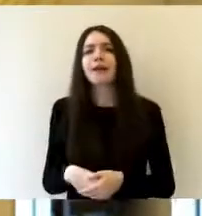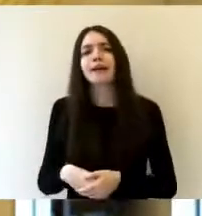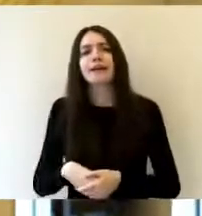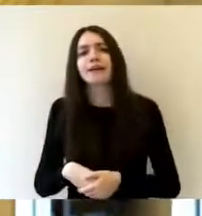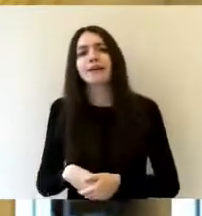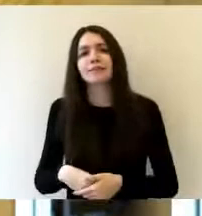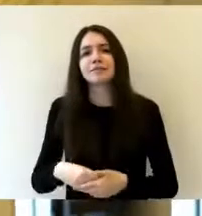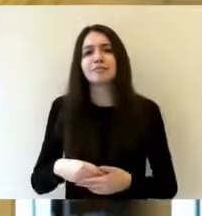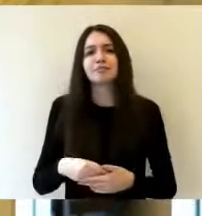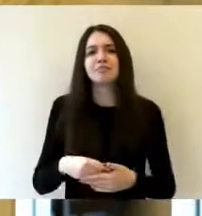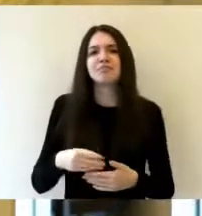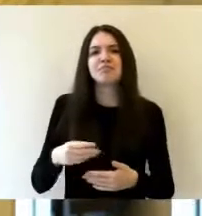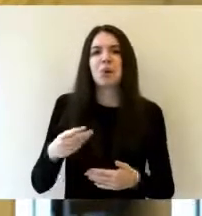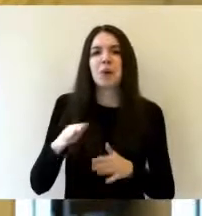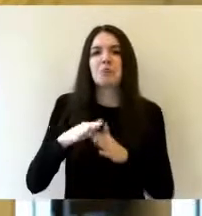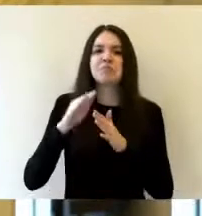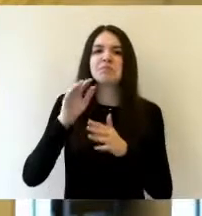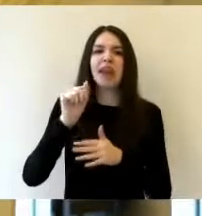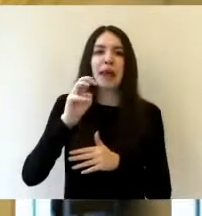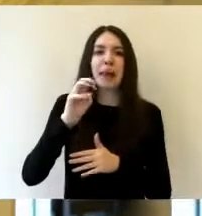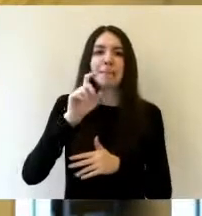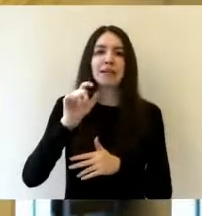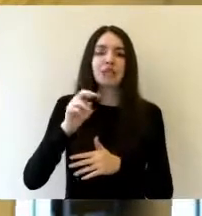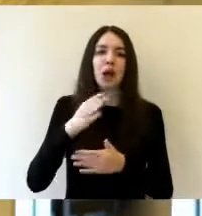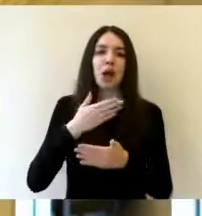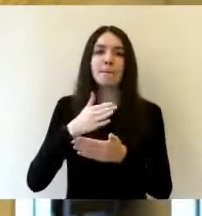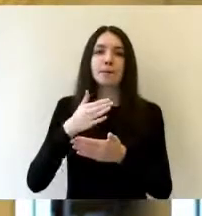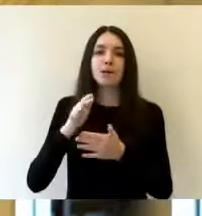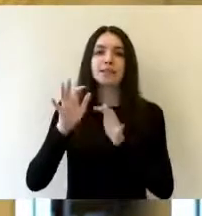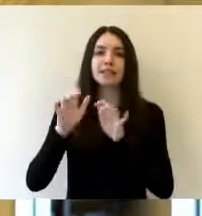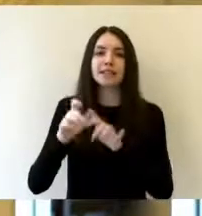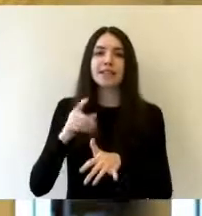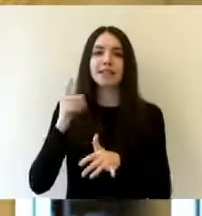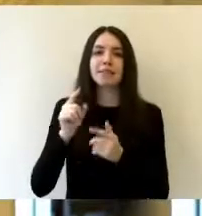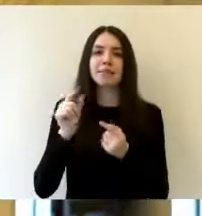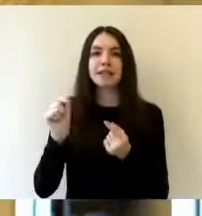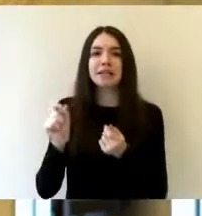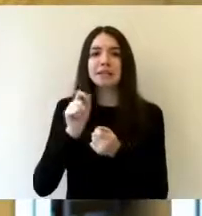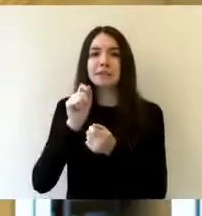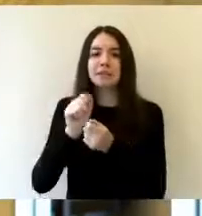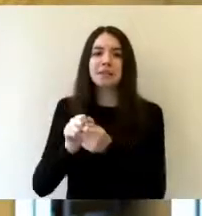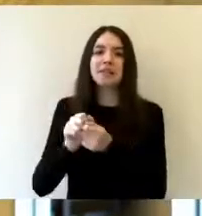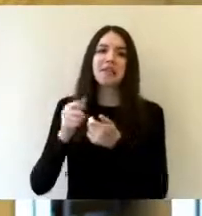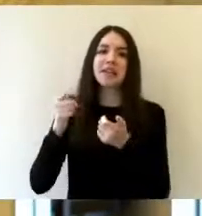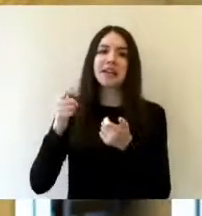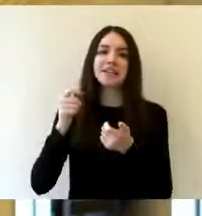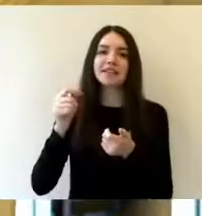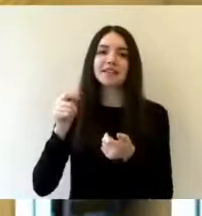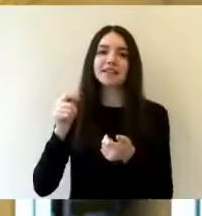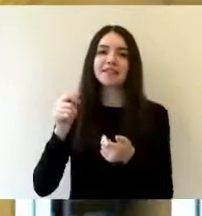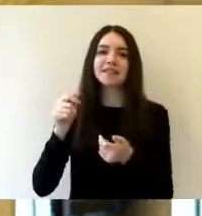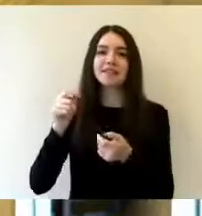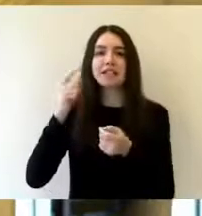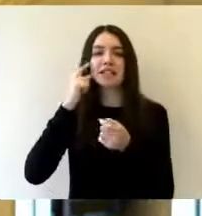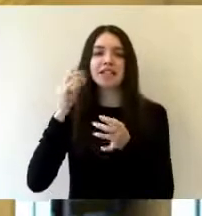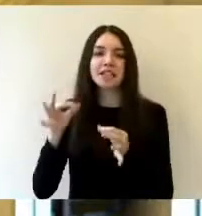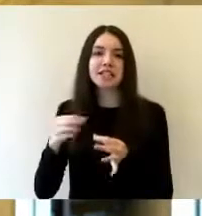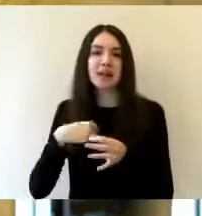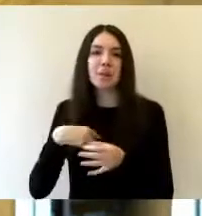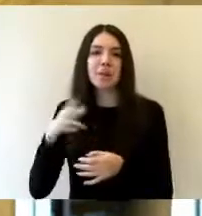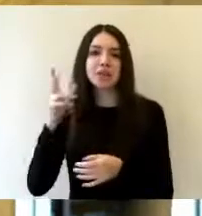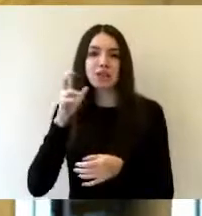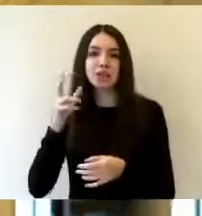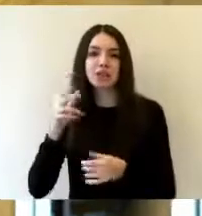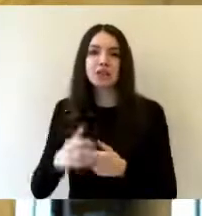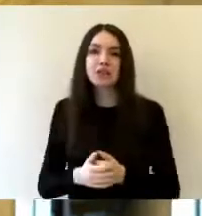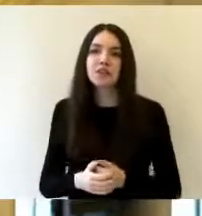know, Amazon Music and type in like Social Distortion or something like that, or Led Zeppelin, and let it decide what I need to be listening to at the time. Because I think people, again,